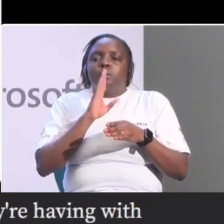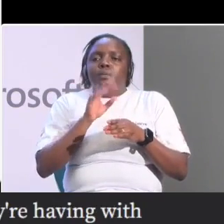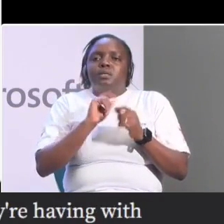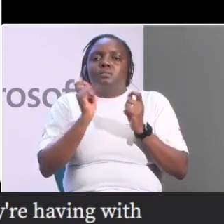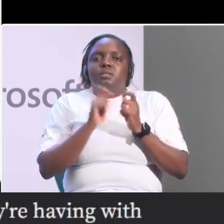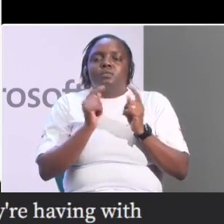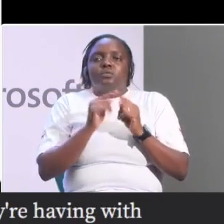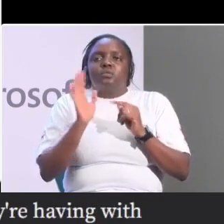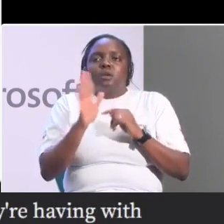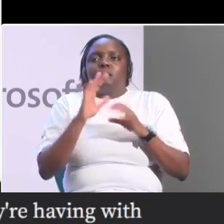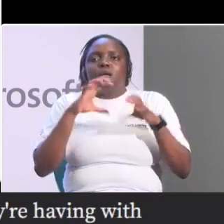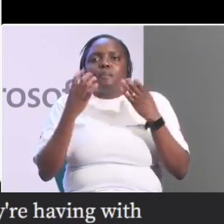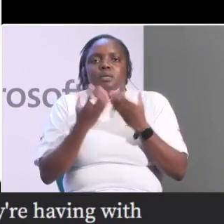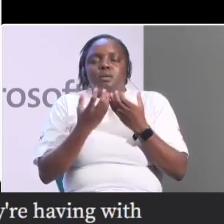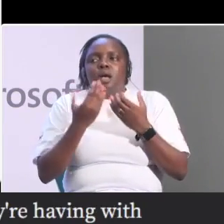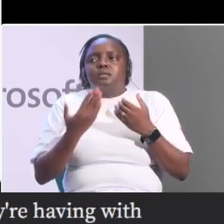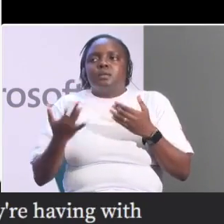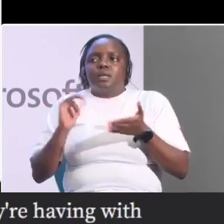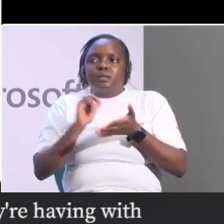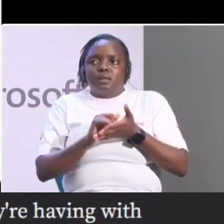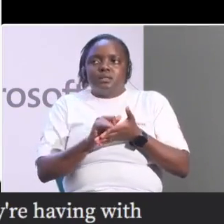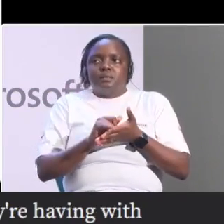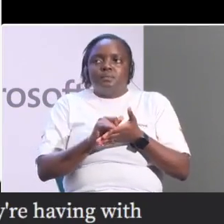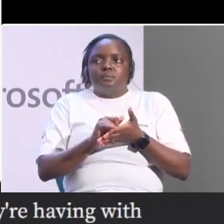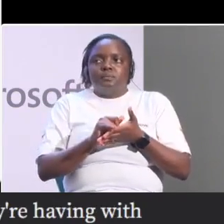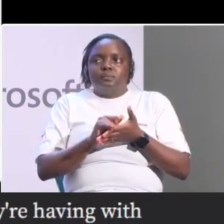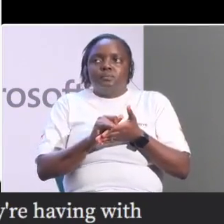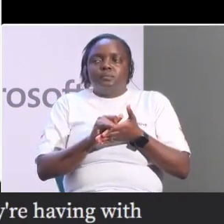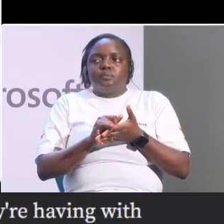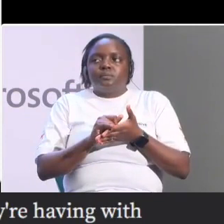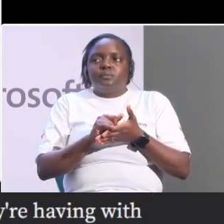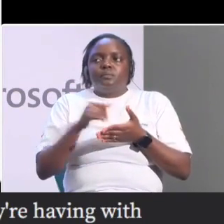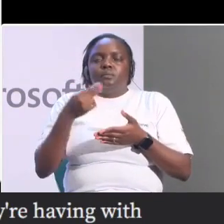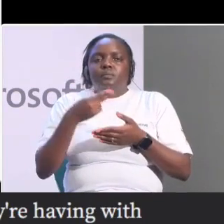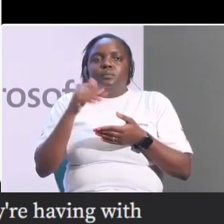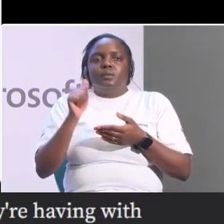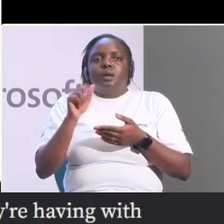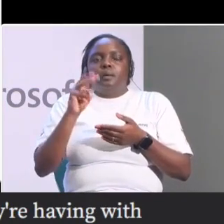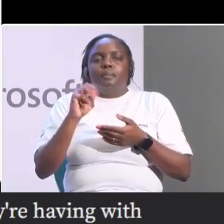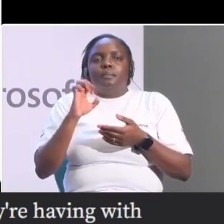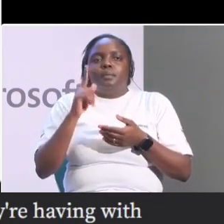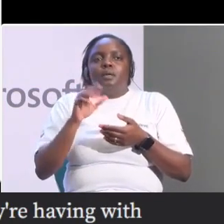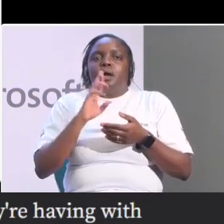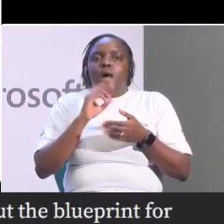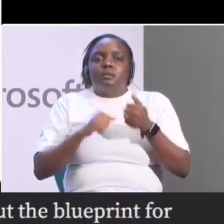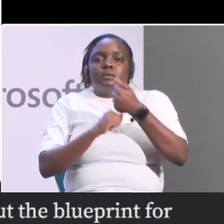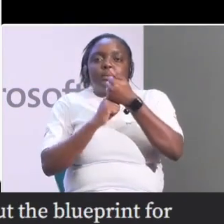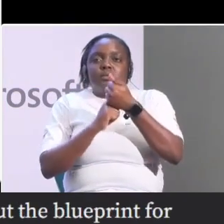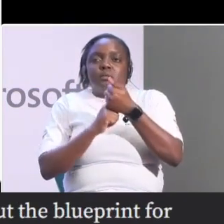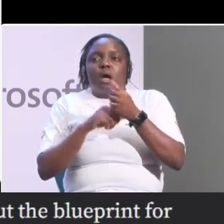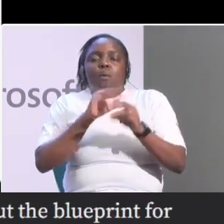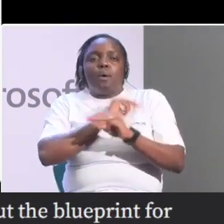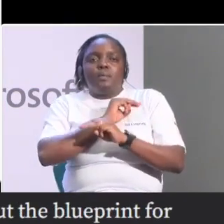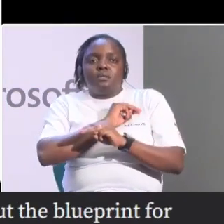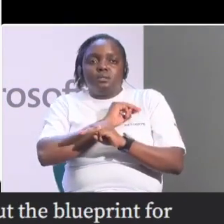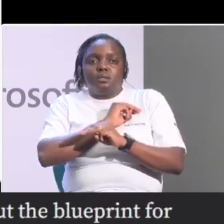their companies. And it's something that the Helen Hamlyn are actually supporting our mentees